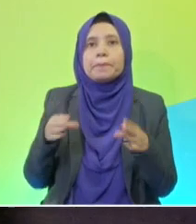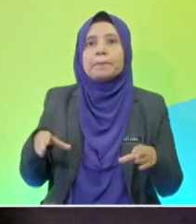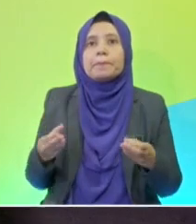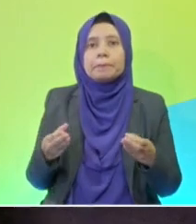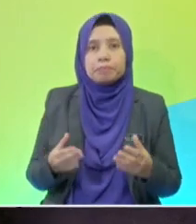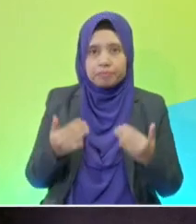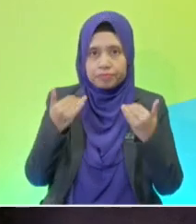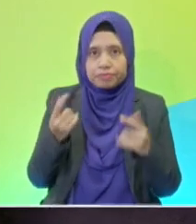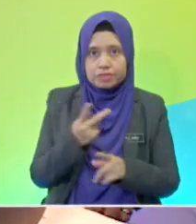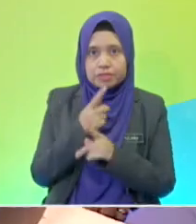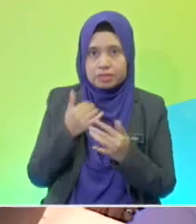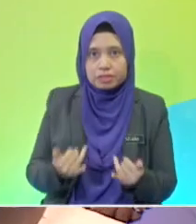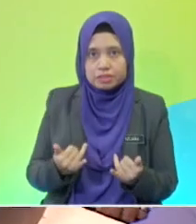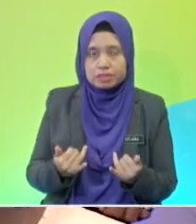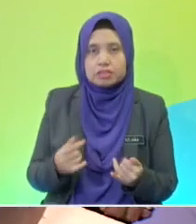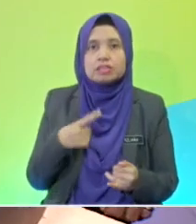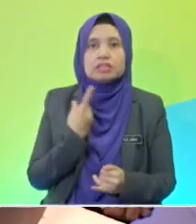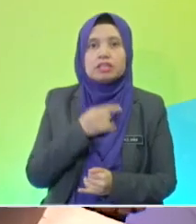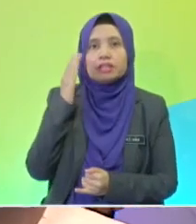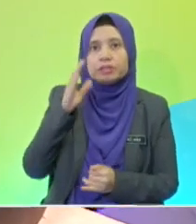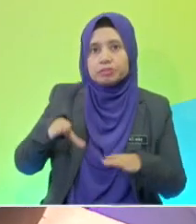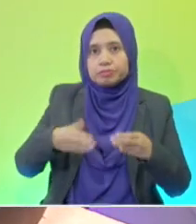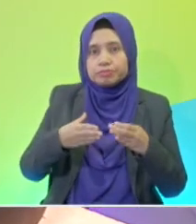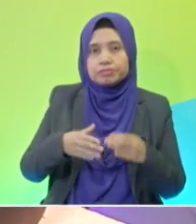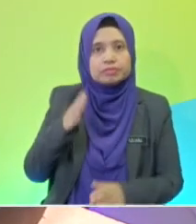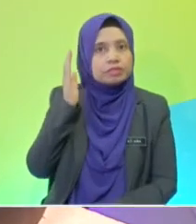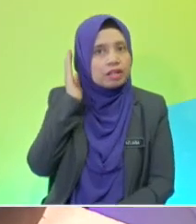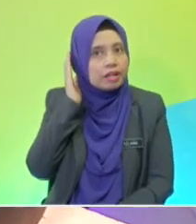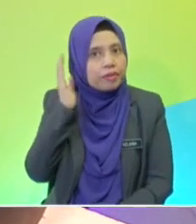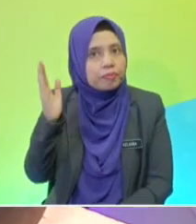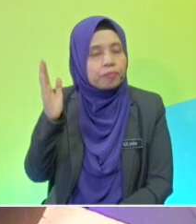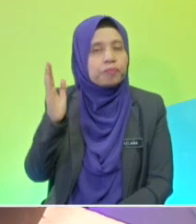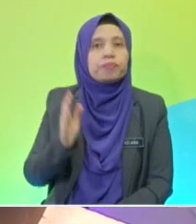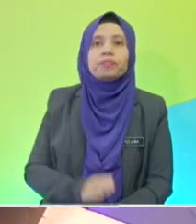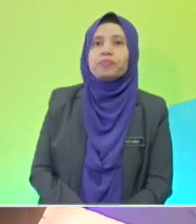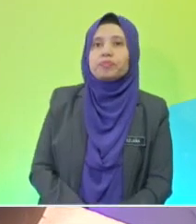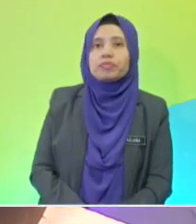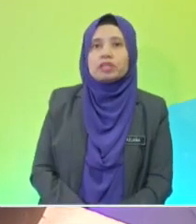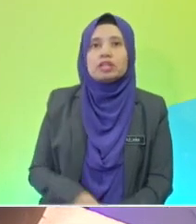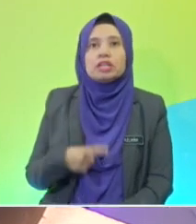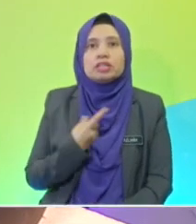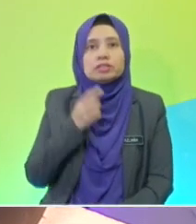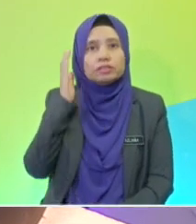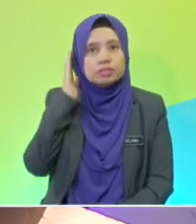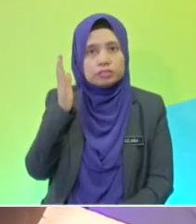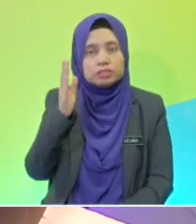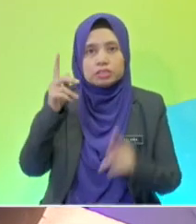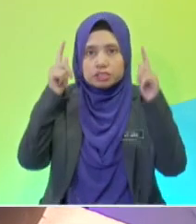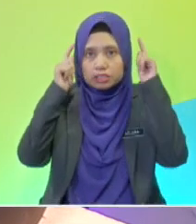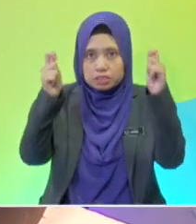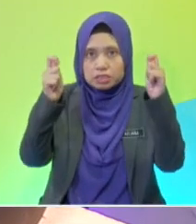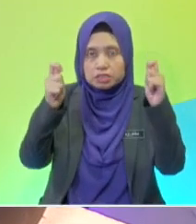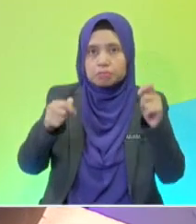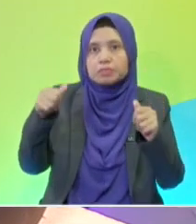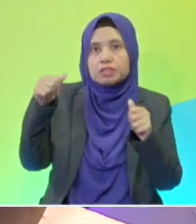segment, Tivia, what we're going to do is that it's a listening task. Okay? We are going to listen to a teacher giving